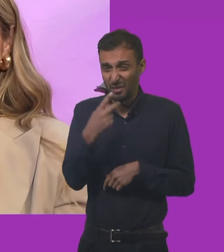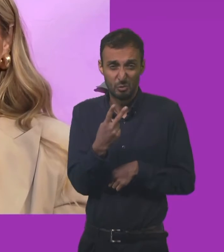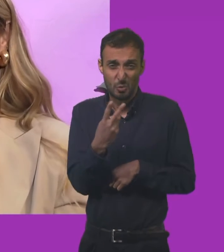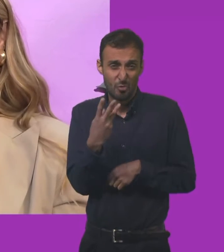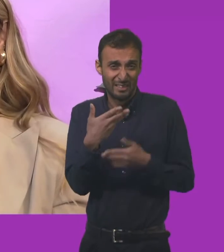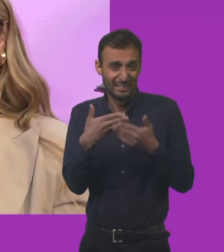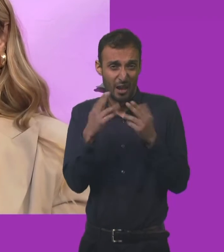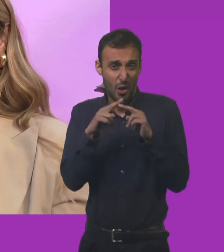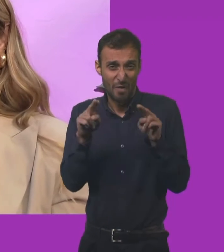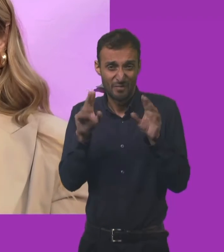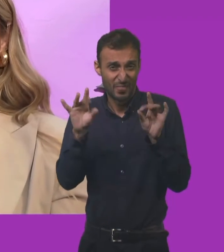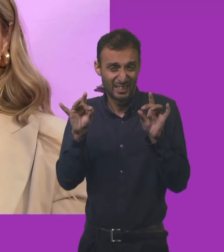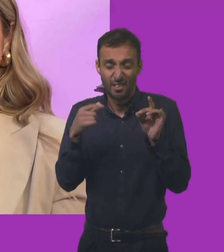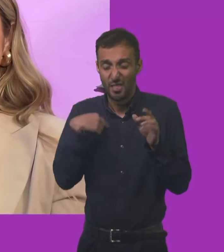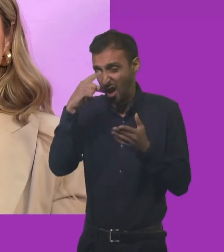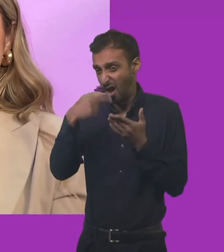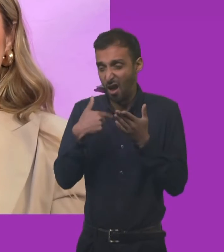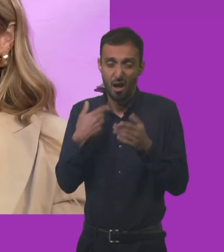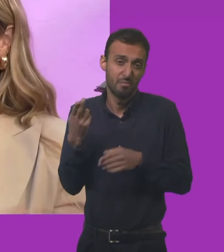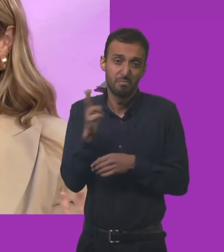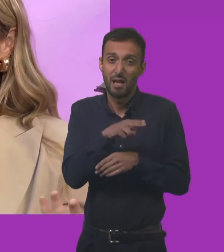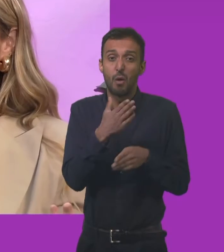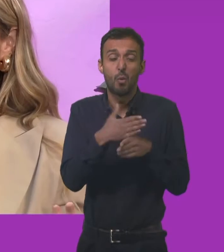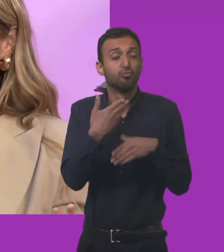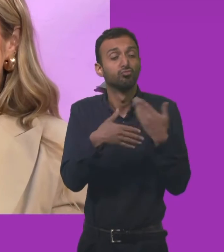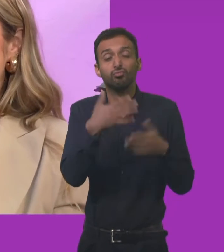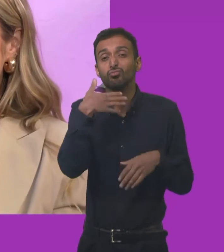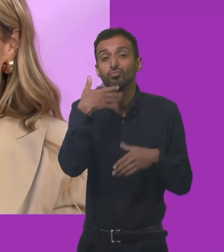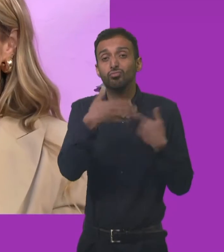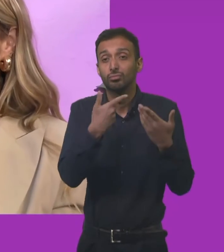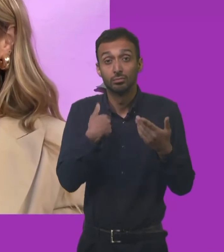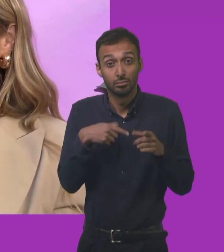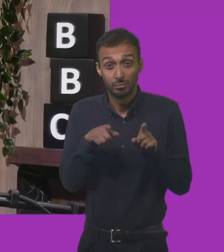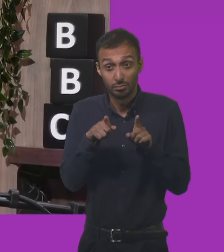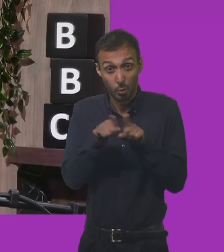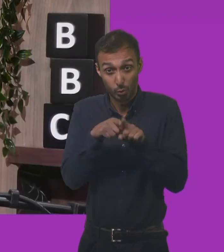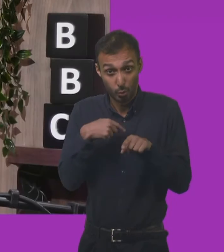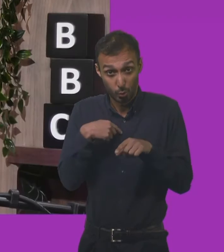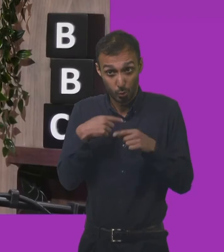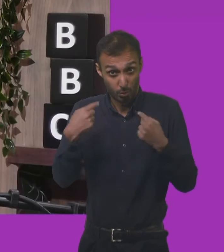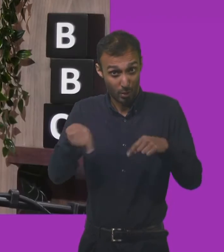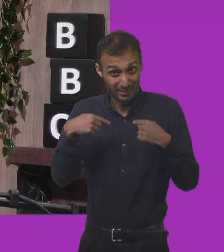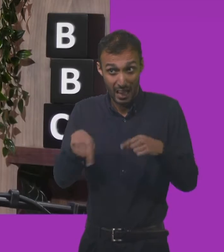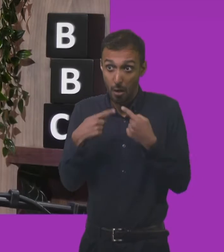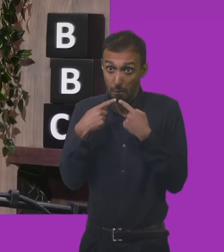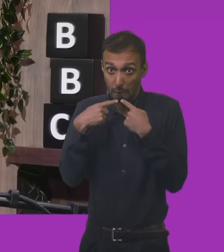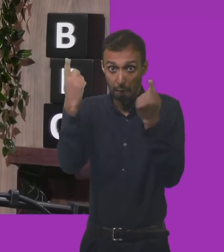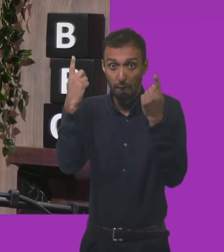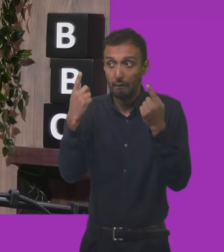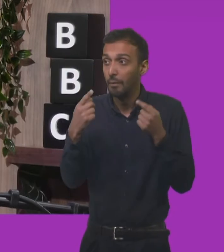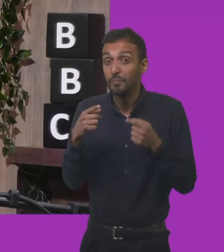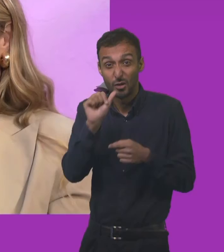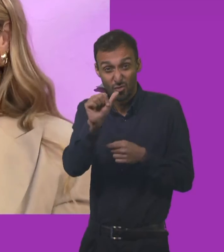then I was like, I'll go back to work. And you obviously can't talk to anyone about it either. So yes, you're kind of a traitor in your life then, because you're